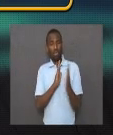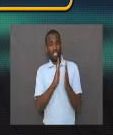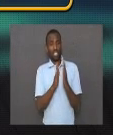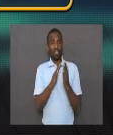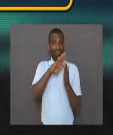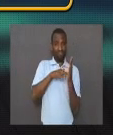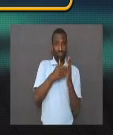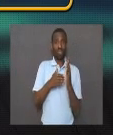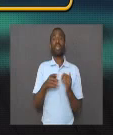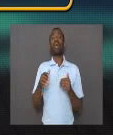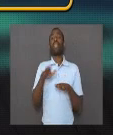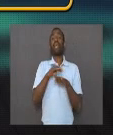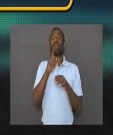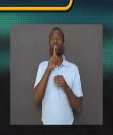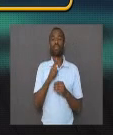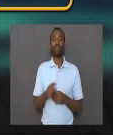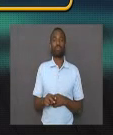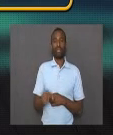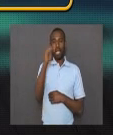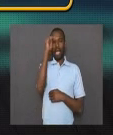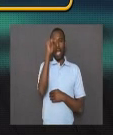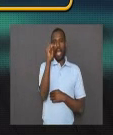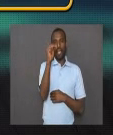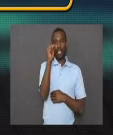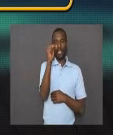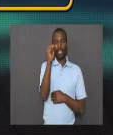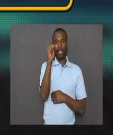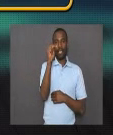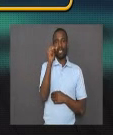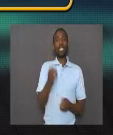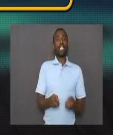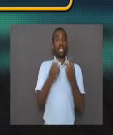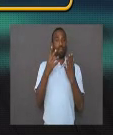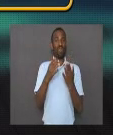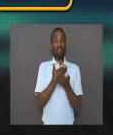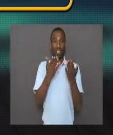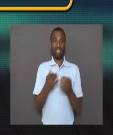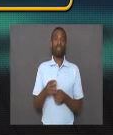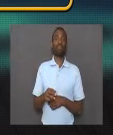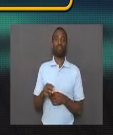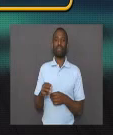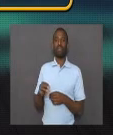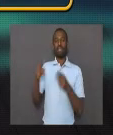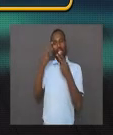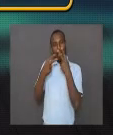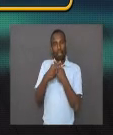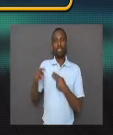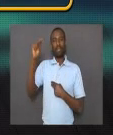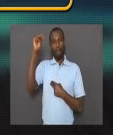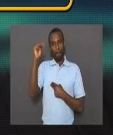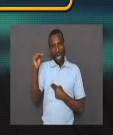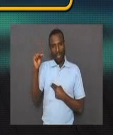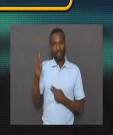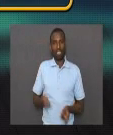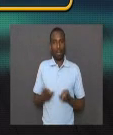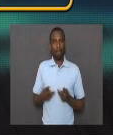therefore the number of particles times mass times